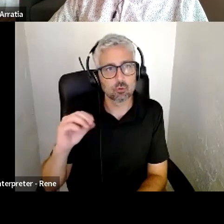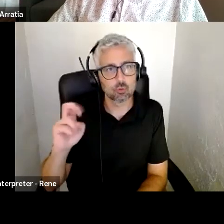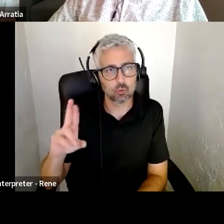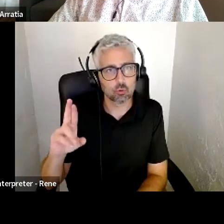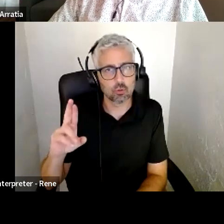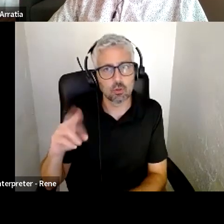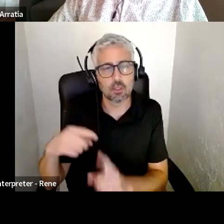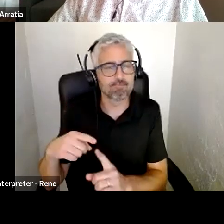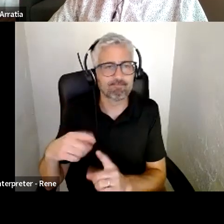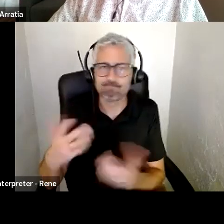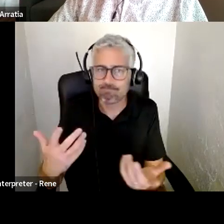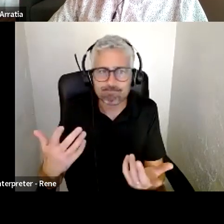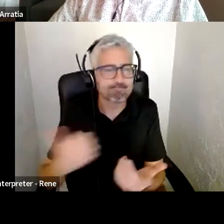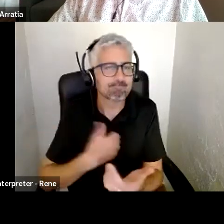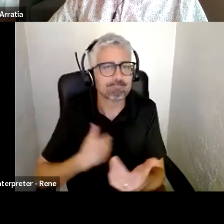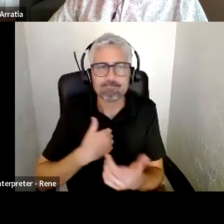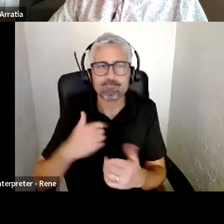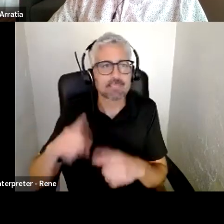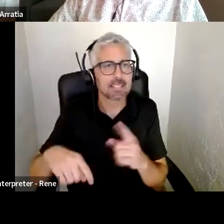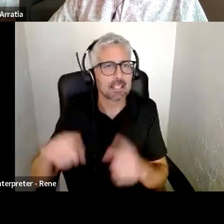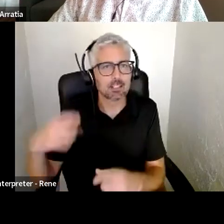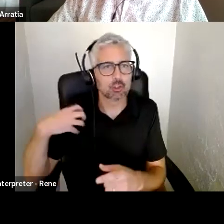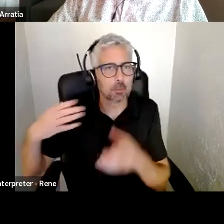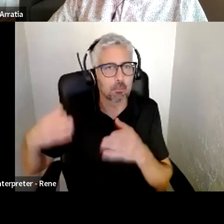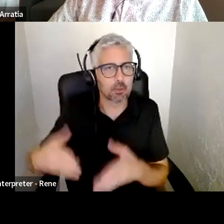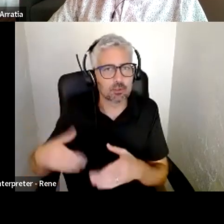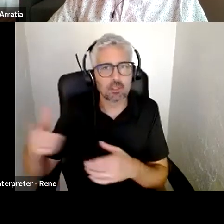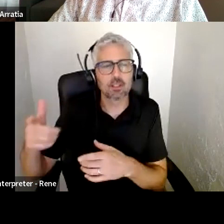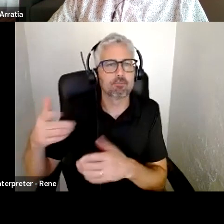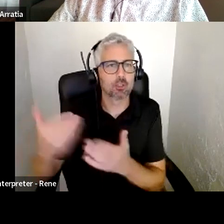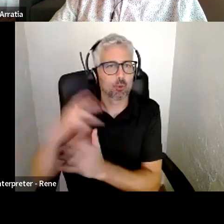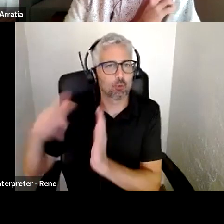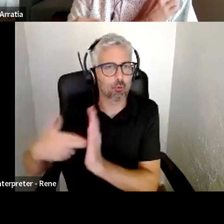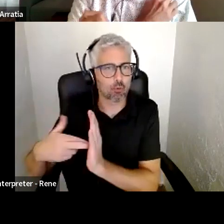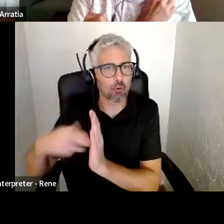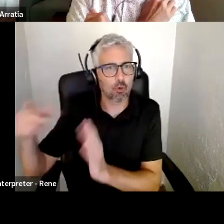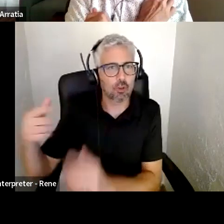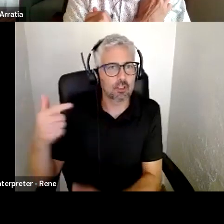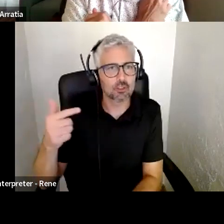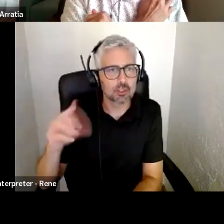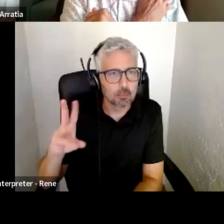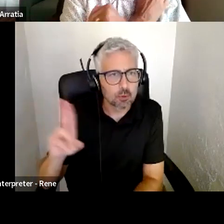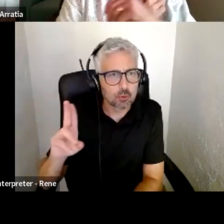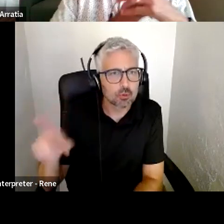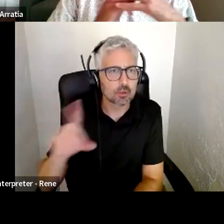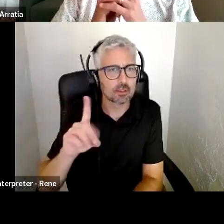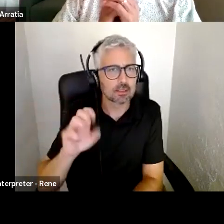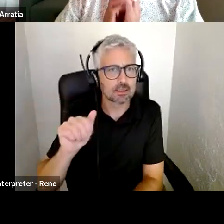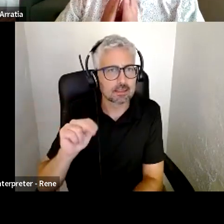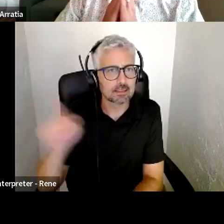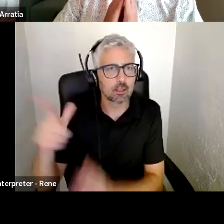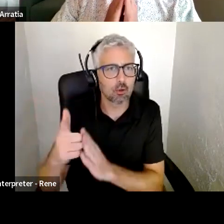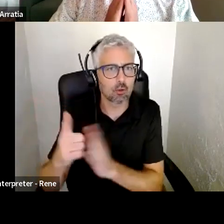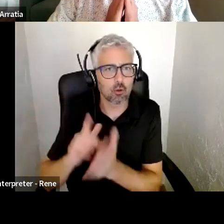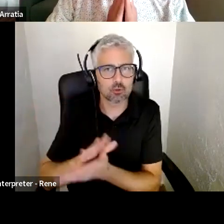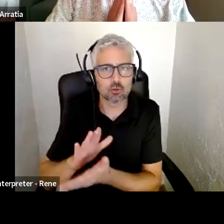he just will not be able to serve on the chair capacity due to a new position he's taken on at GW as a dean in the law